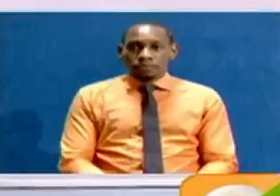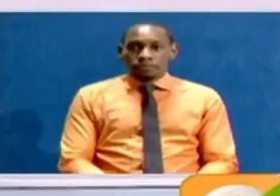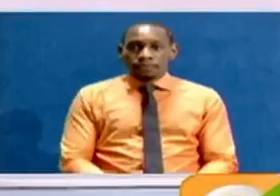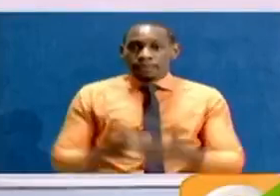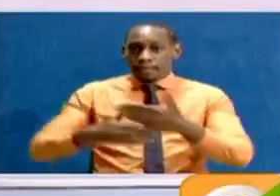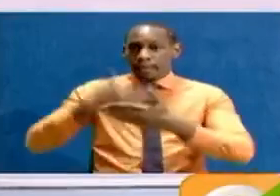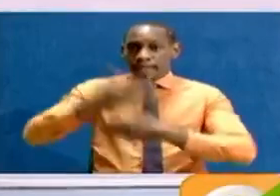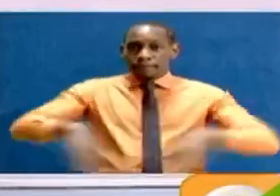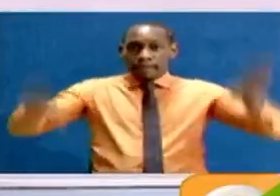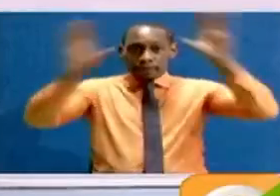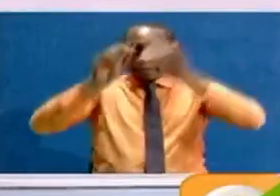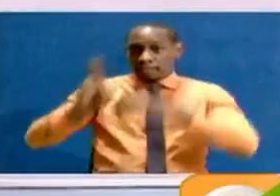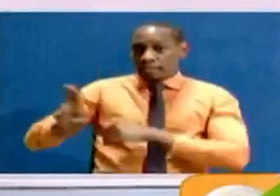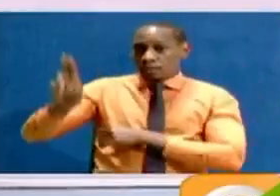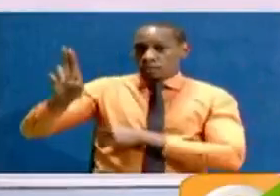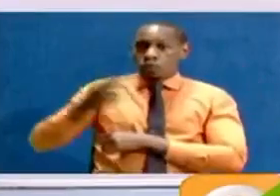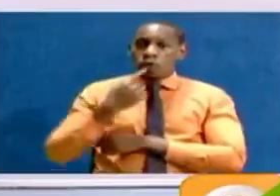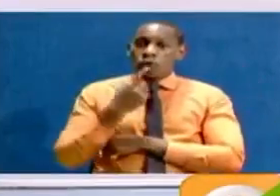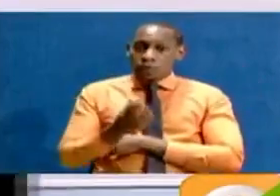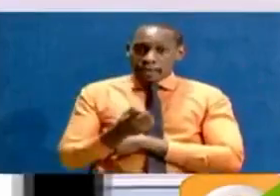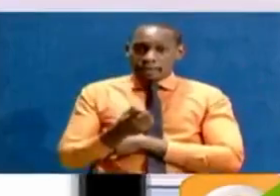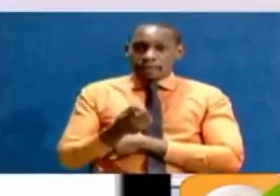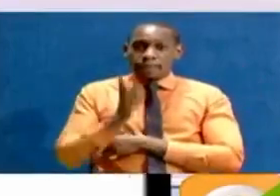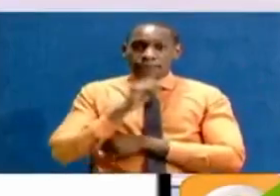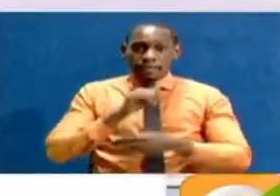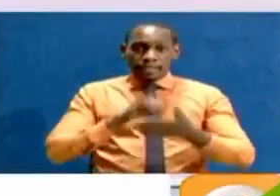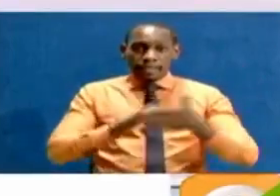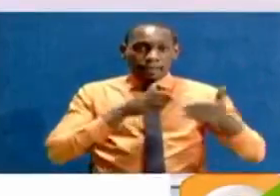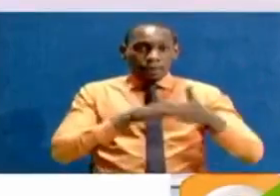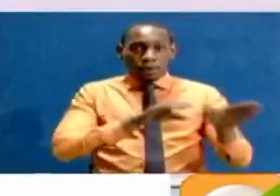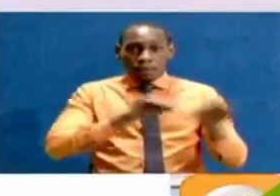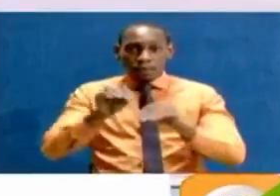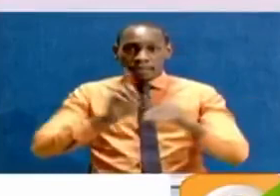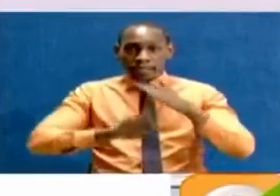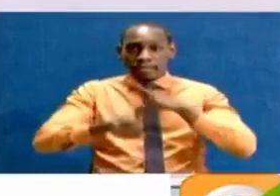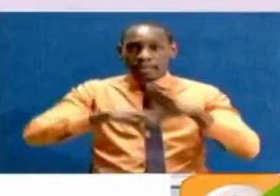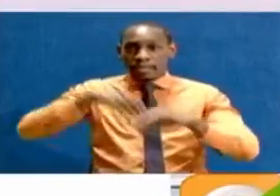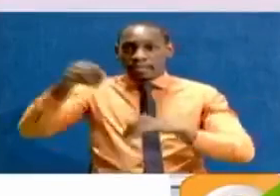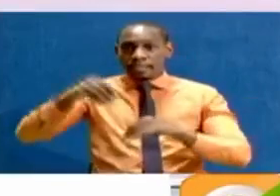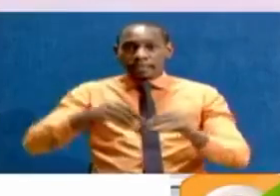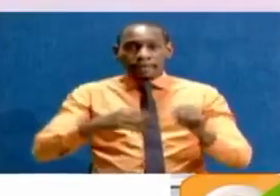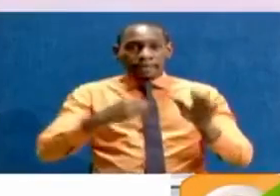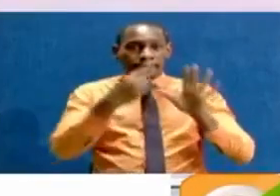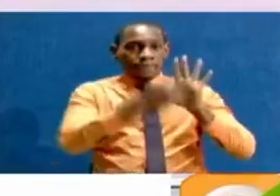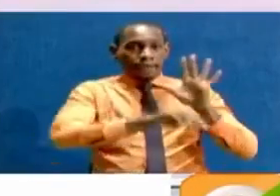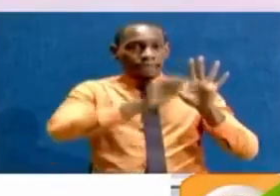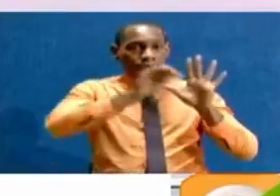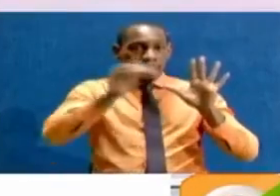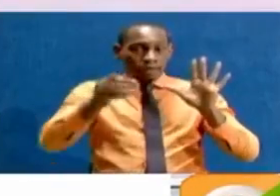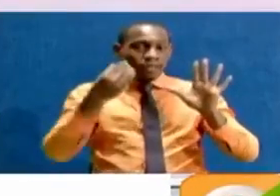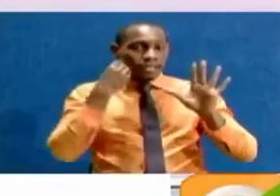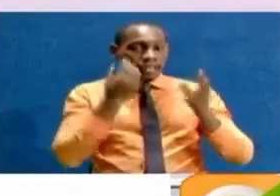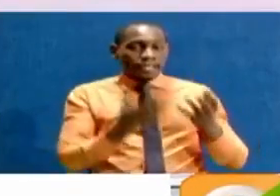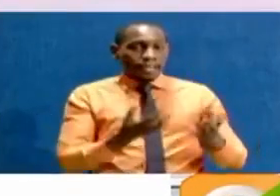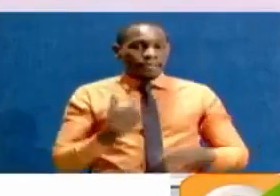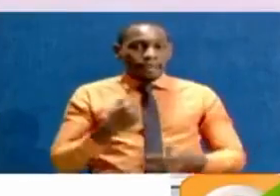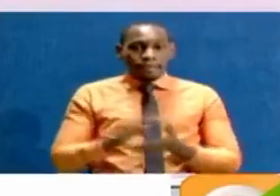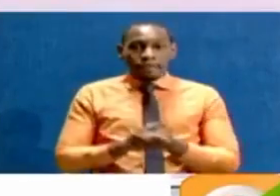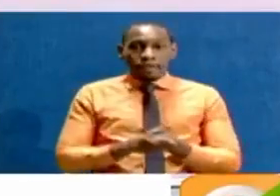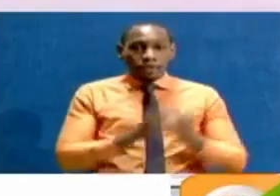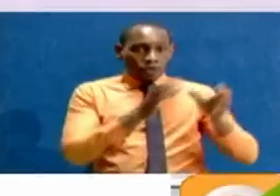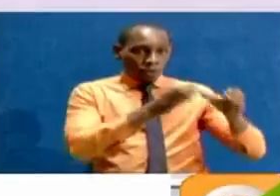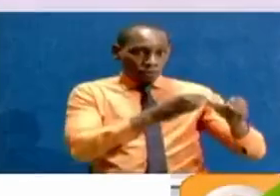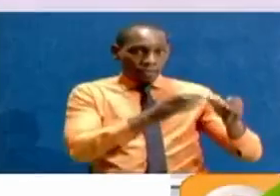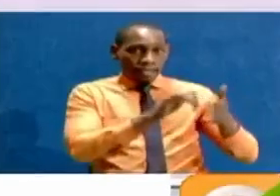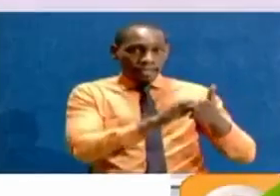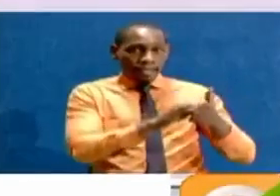All right, now following President Uhuru Kenyatta's directive for cessation of movement in and out of disease-infested counties,